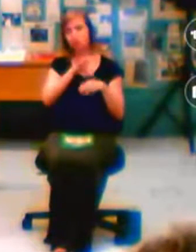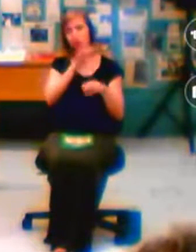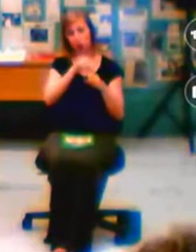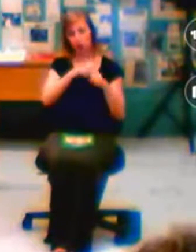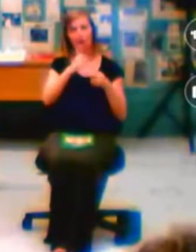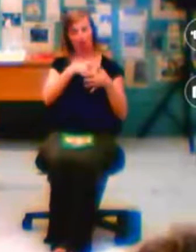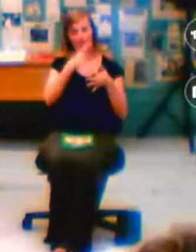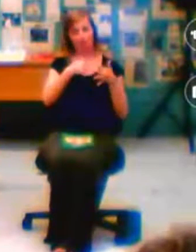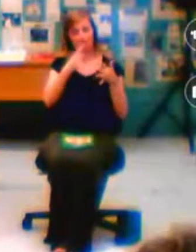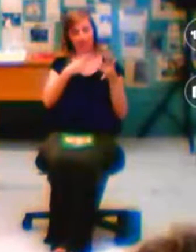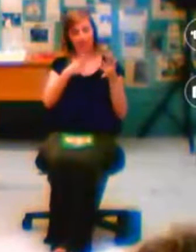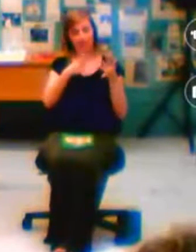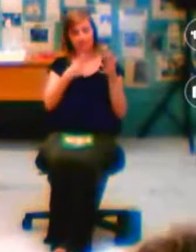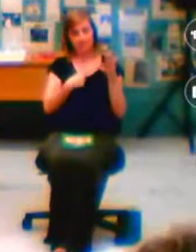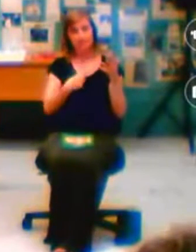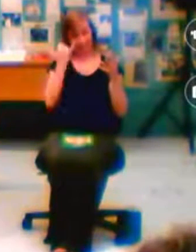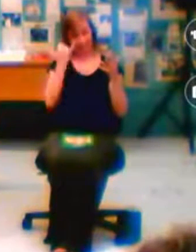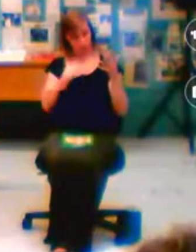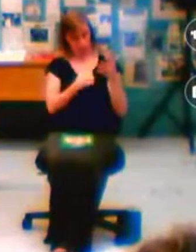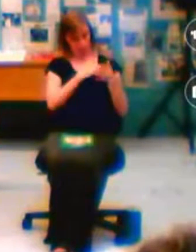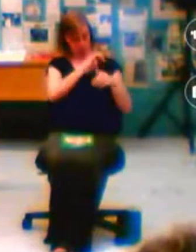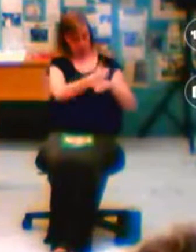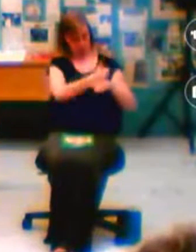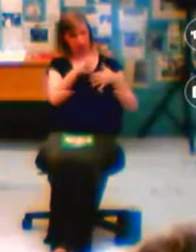know historically that